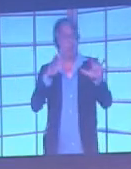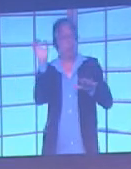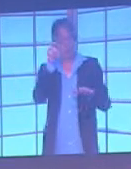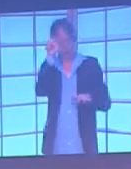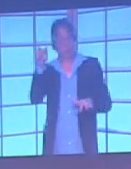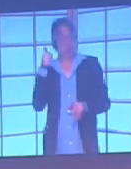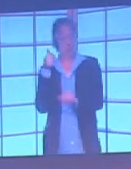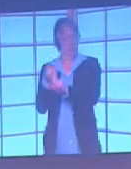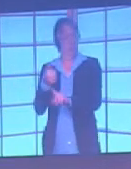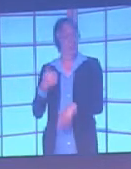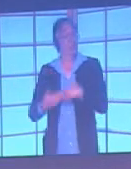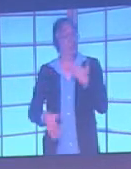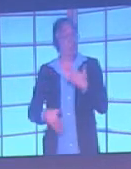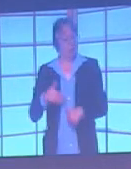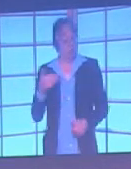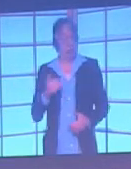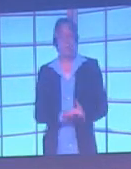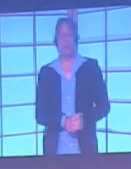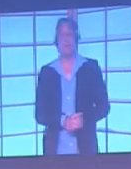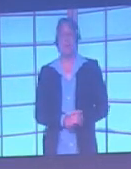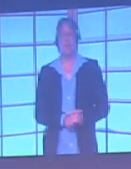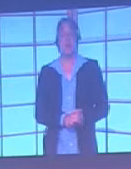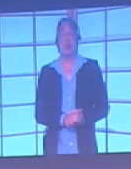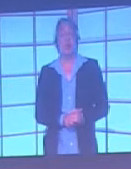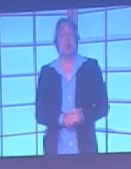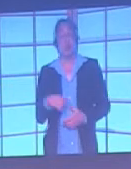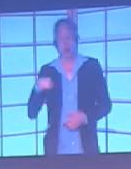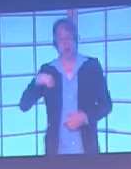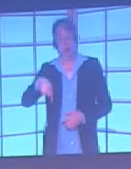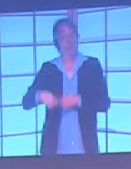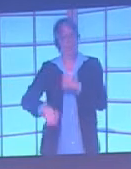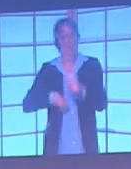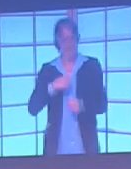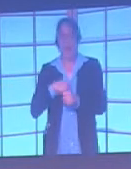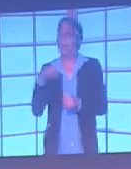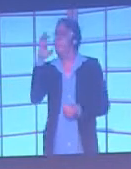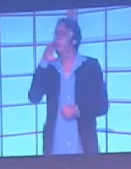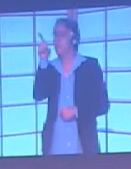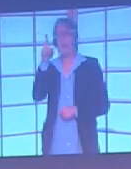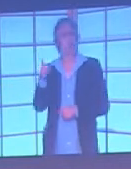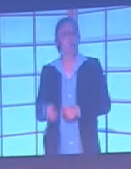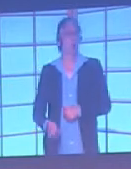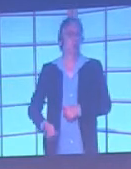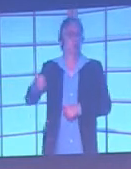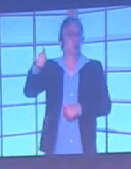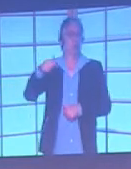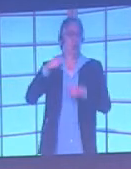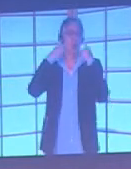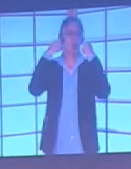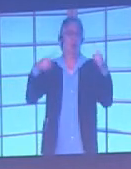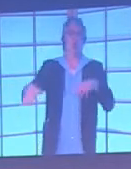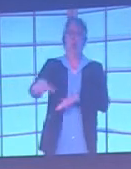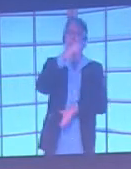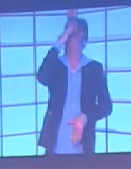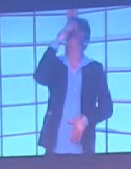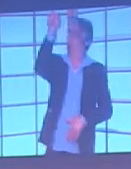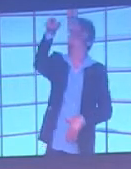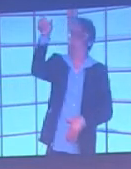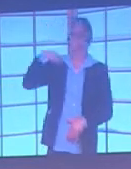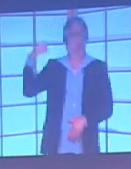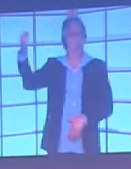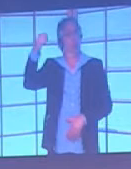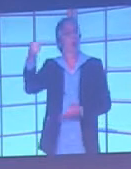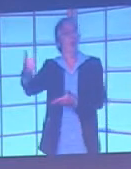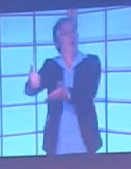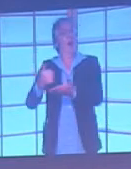of our works, we enlisted the help of some high-profile ambassadors. They were players, football executives, and they helped to